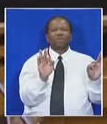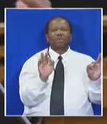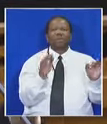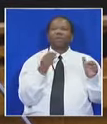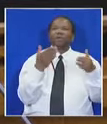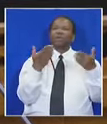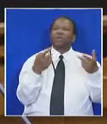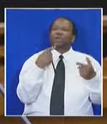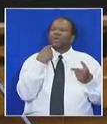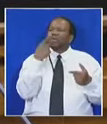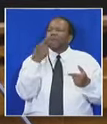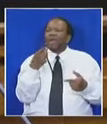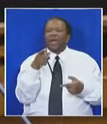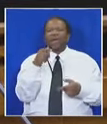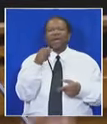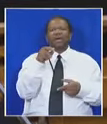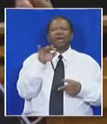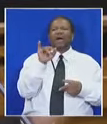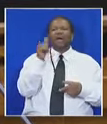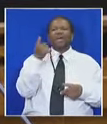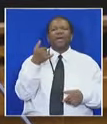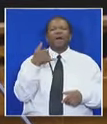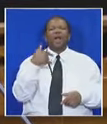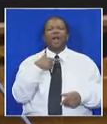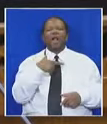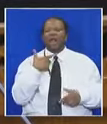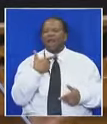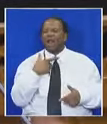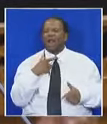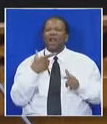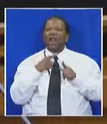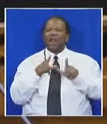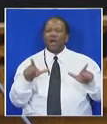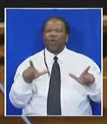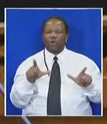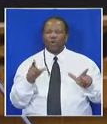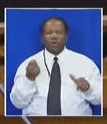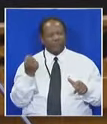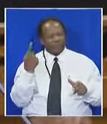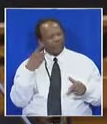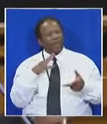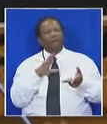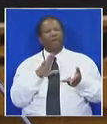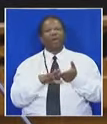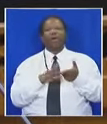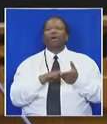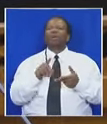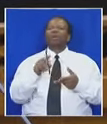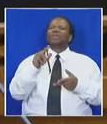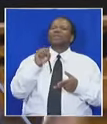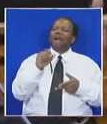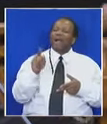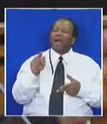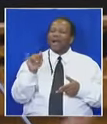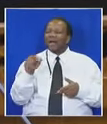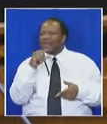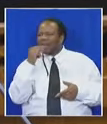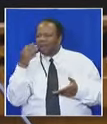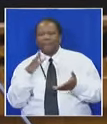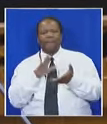Guevara, Tiro Nkgopotse, Eduardo Mondlane, Amilcar Cabral, Thomas Sankara,